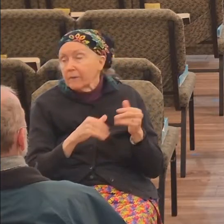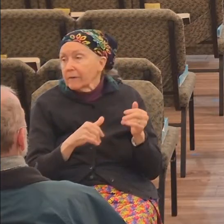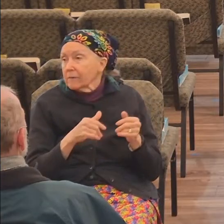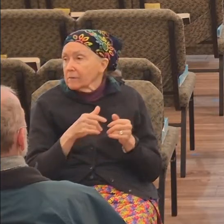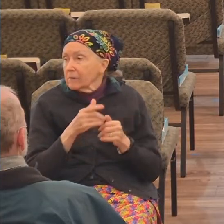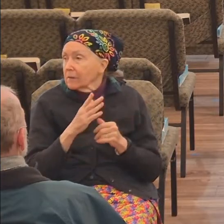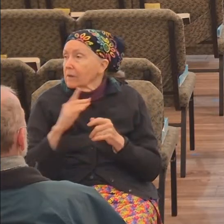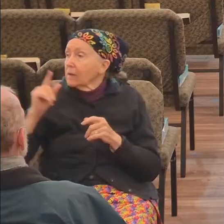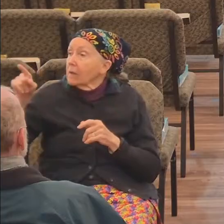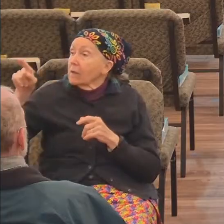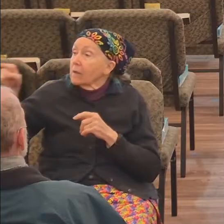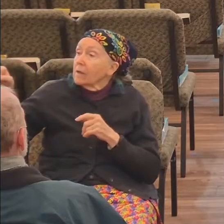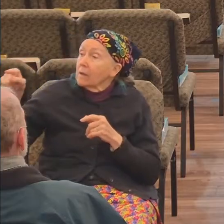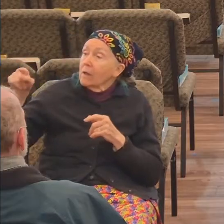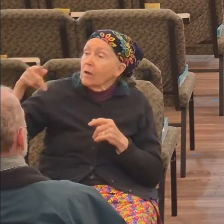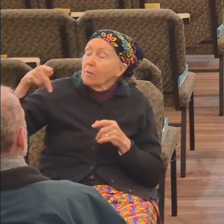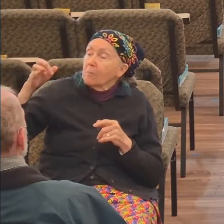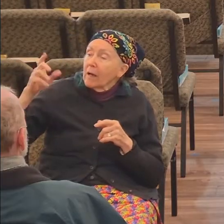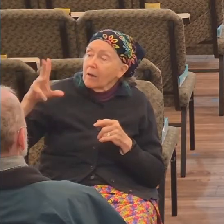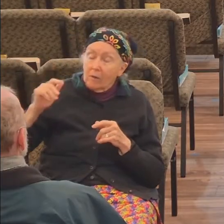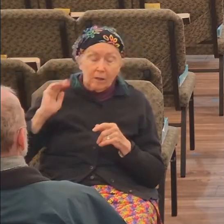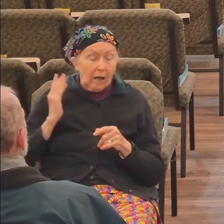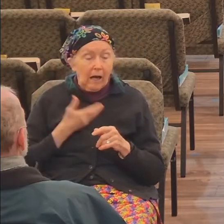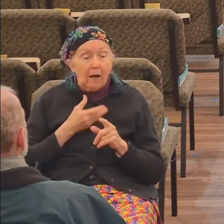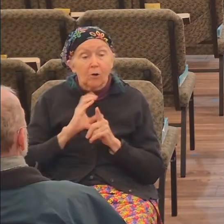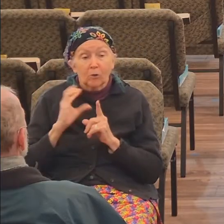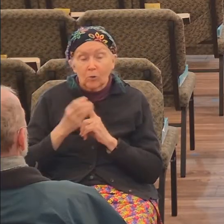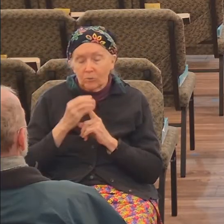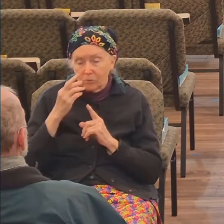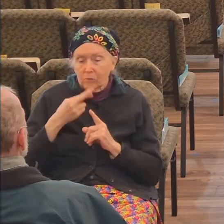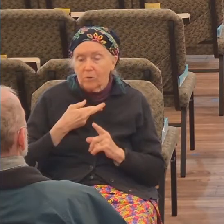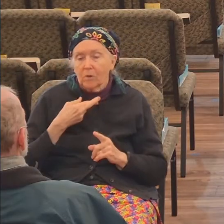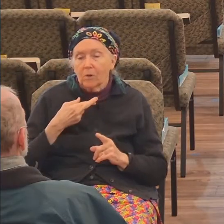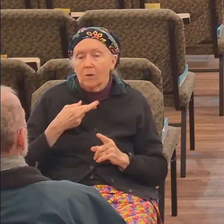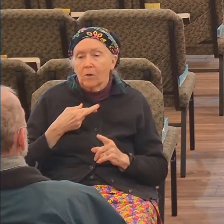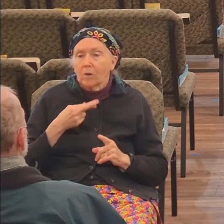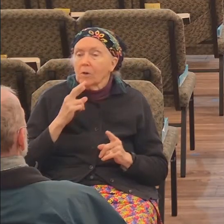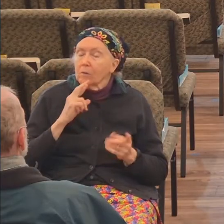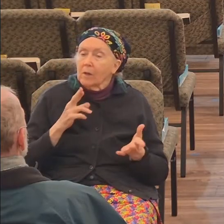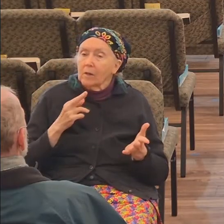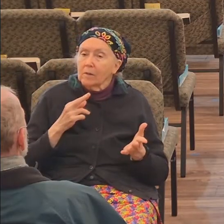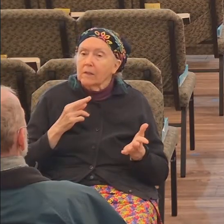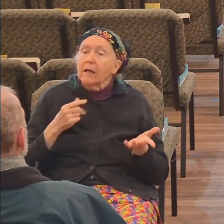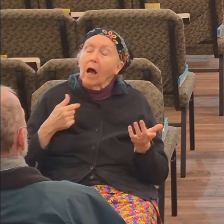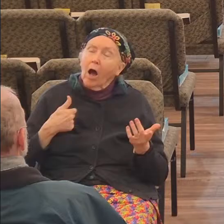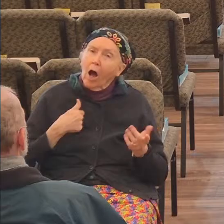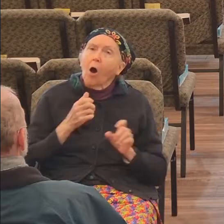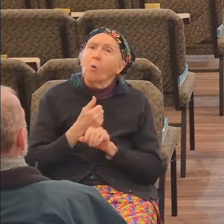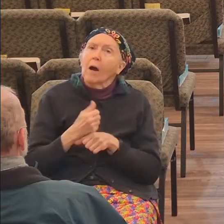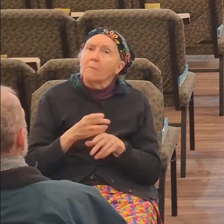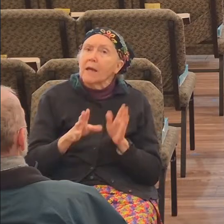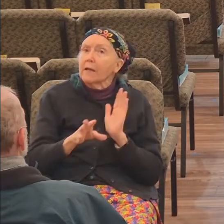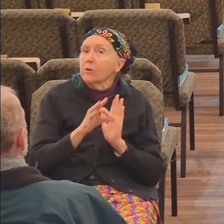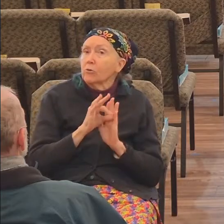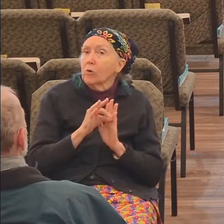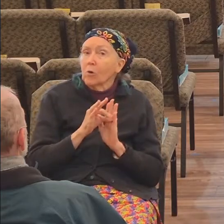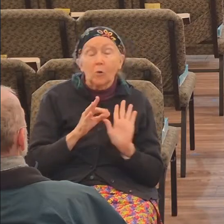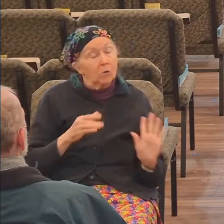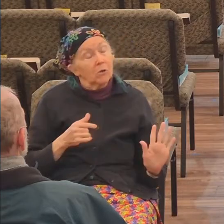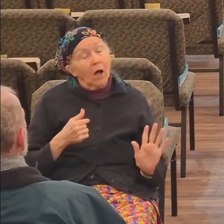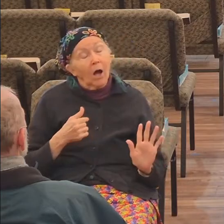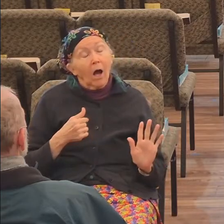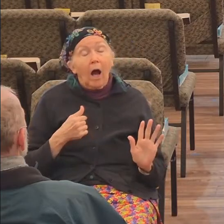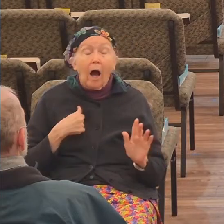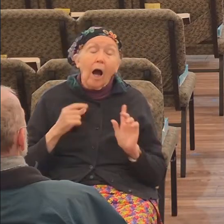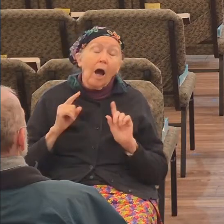Our cultural reality is that we just made a choice. I came here today, I go someplace else next Sunday, maybe for 3 or 4 Sundays, or